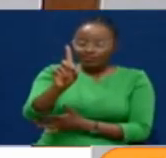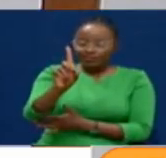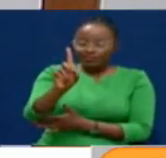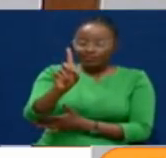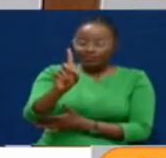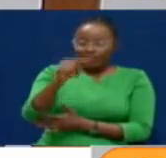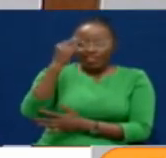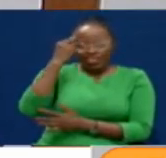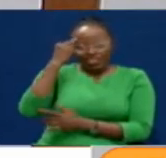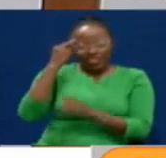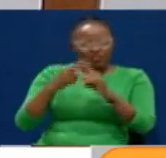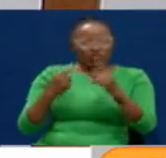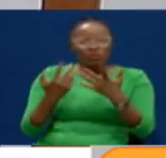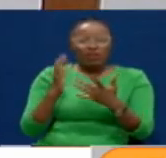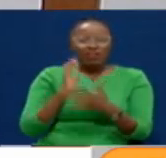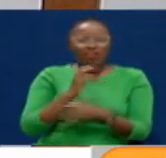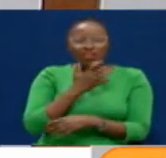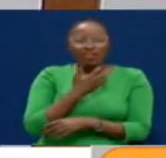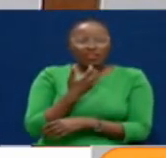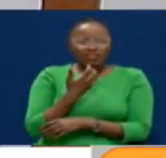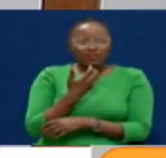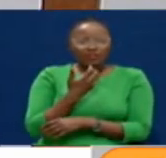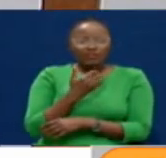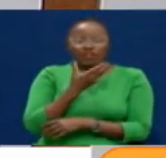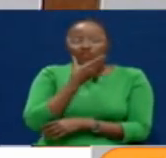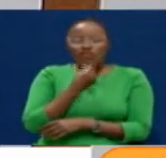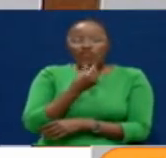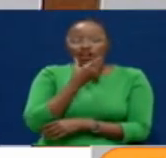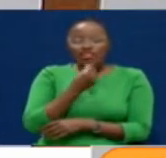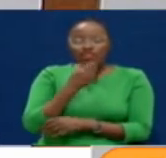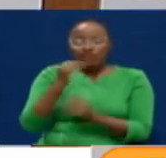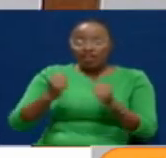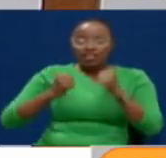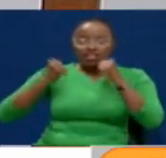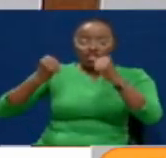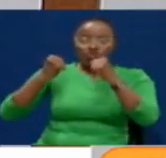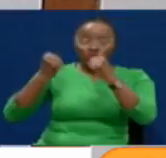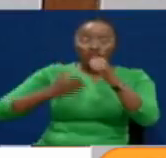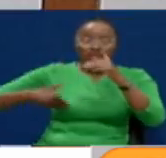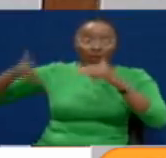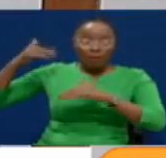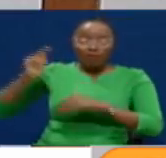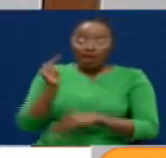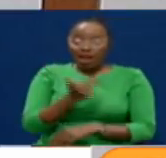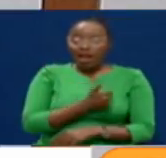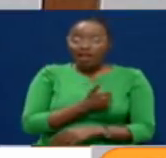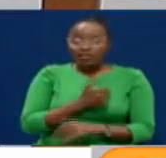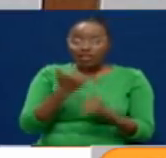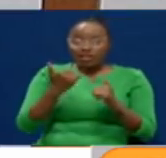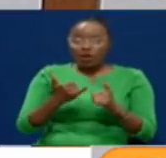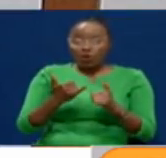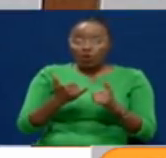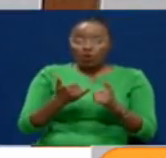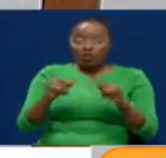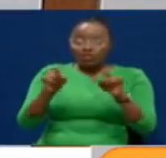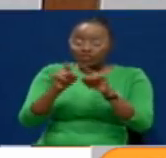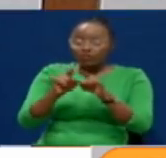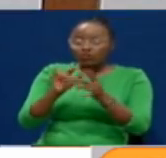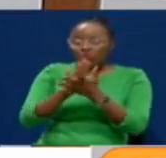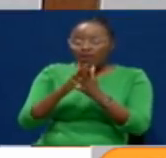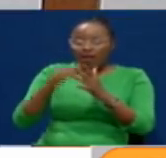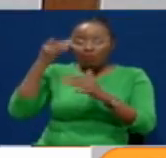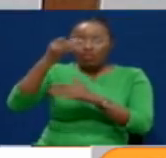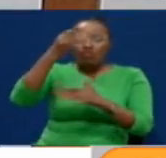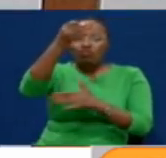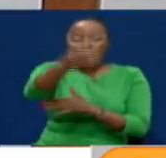I think it's Jomo Kenyatta even, that our fathers were heroes of the past. It's up to us now to be architects of the future. And